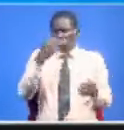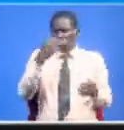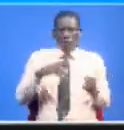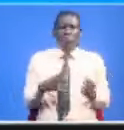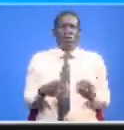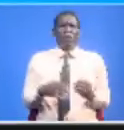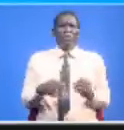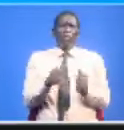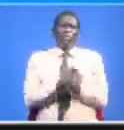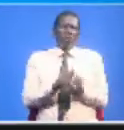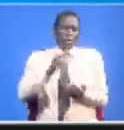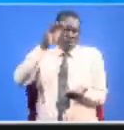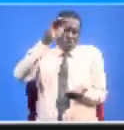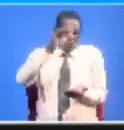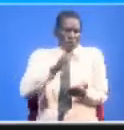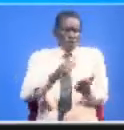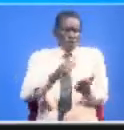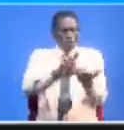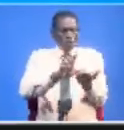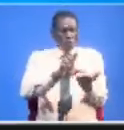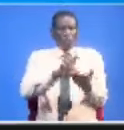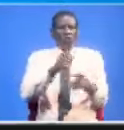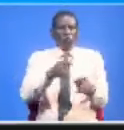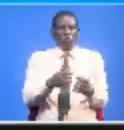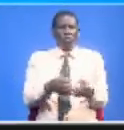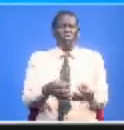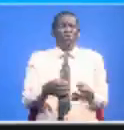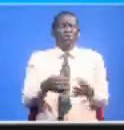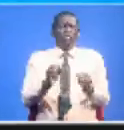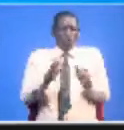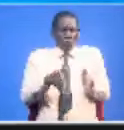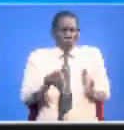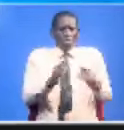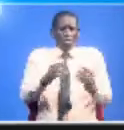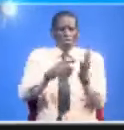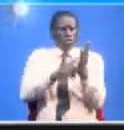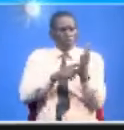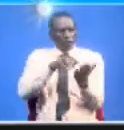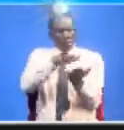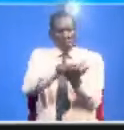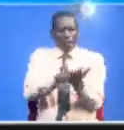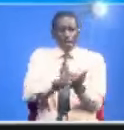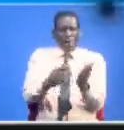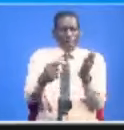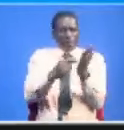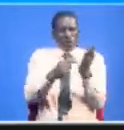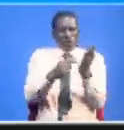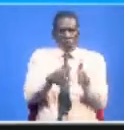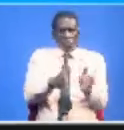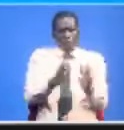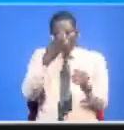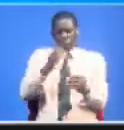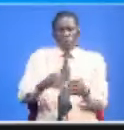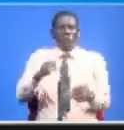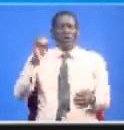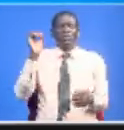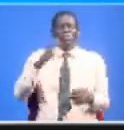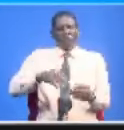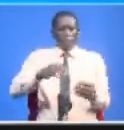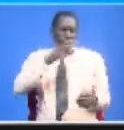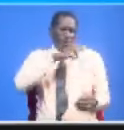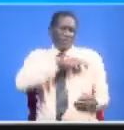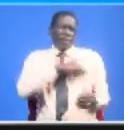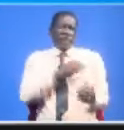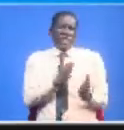a slowdown in loans from formal channels such as banks and digital channels due to high interest rates and